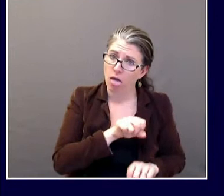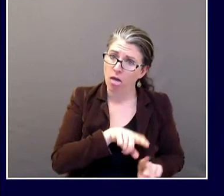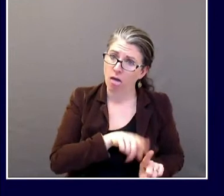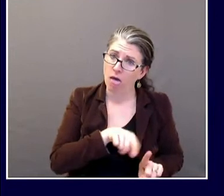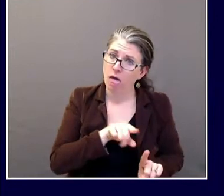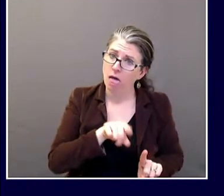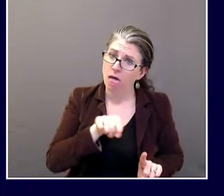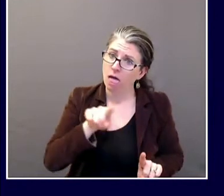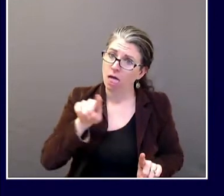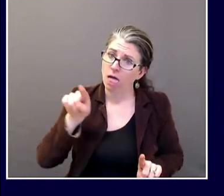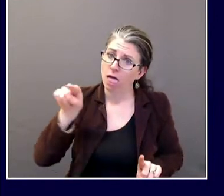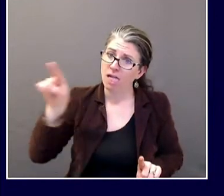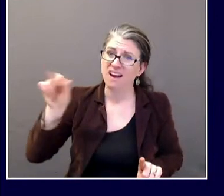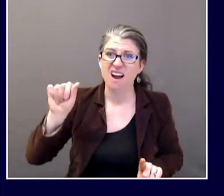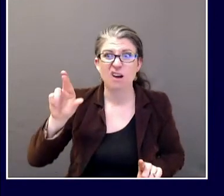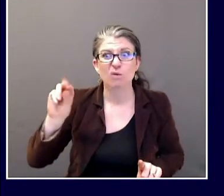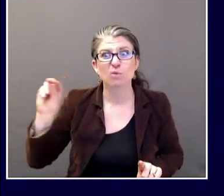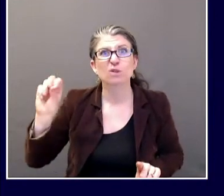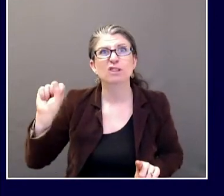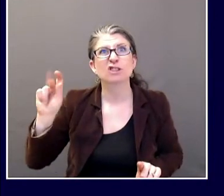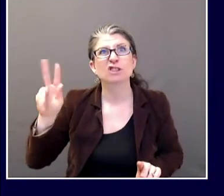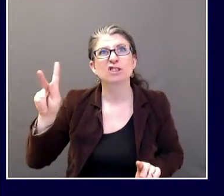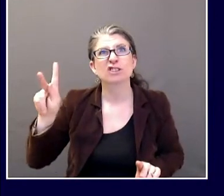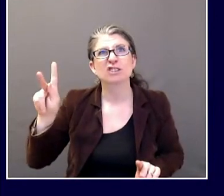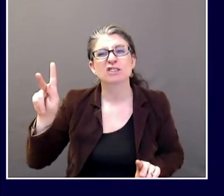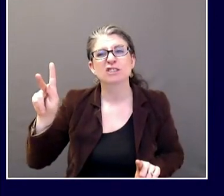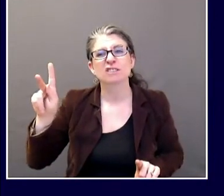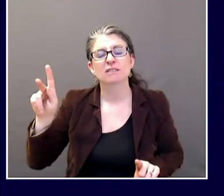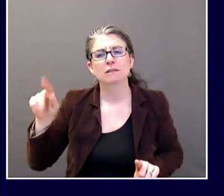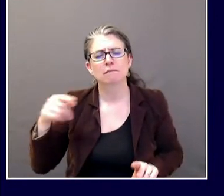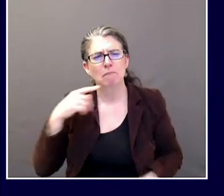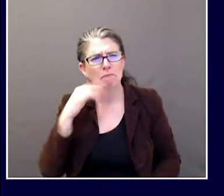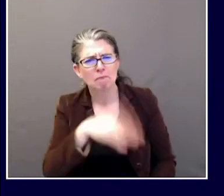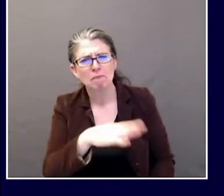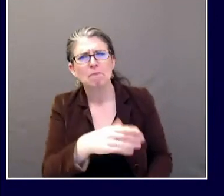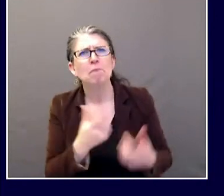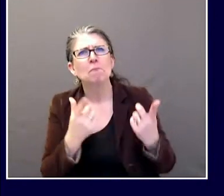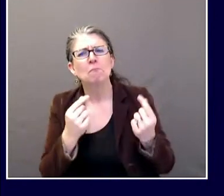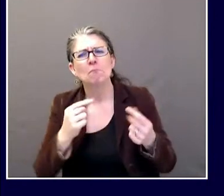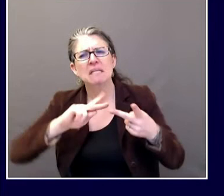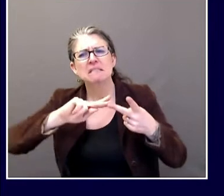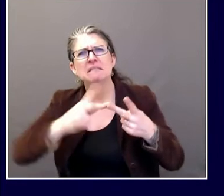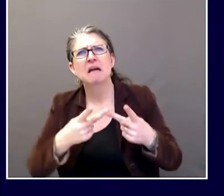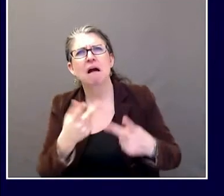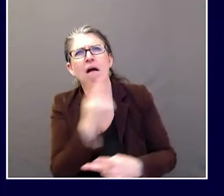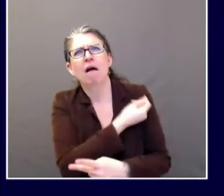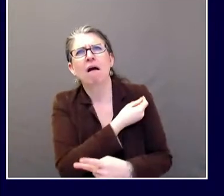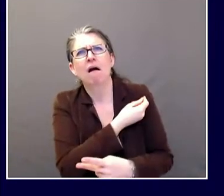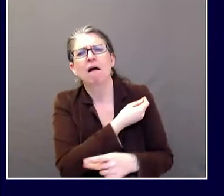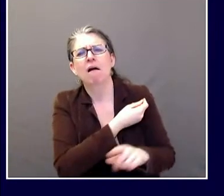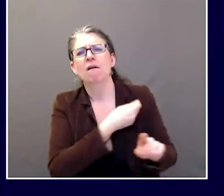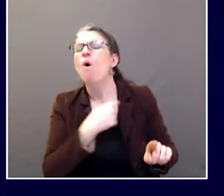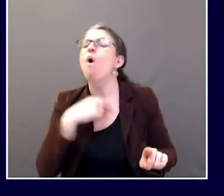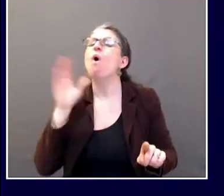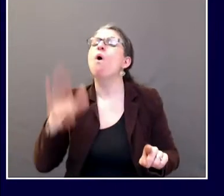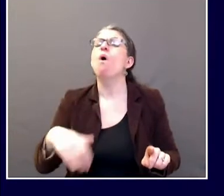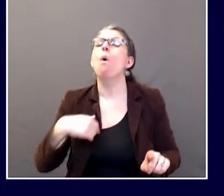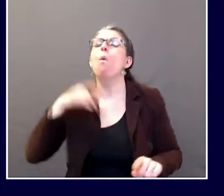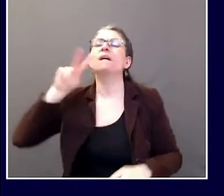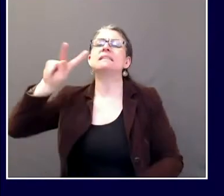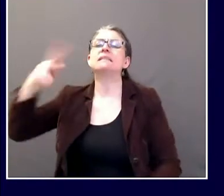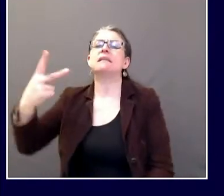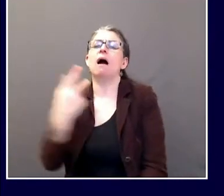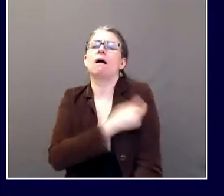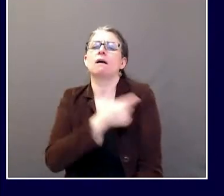south. The system is not set up that way. The system is set up such that we send second doses to the same